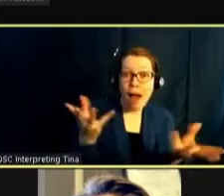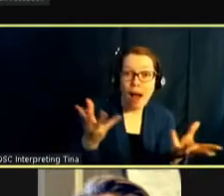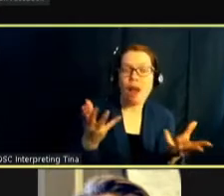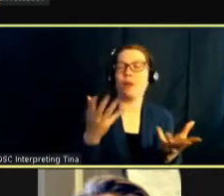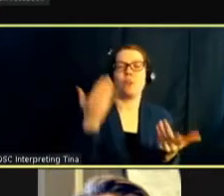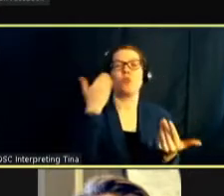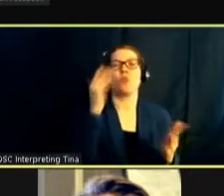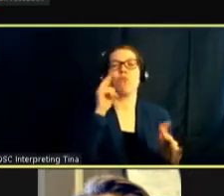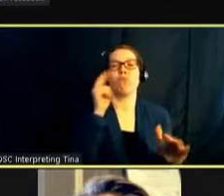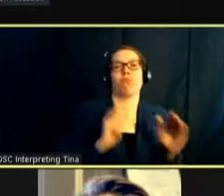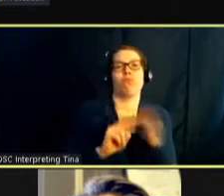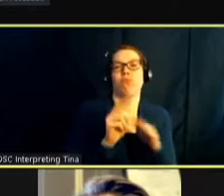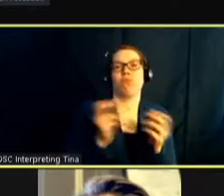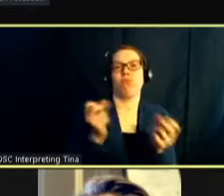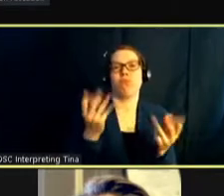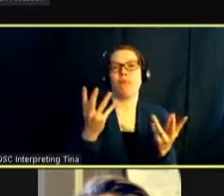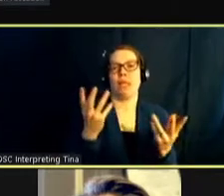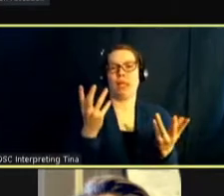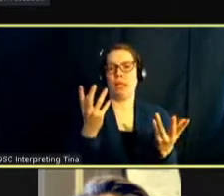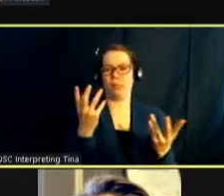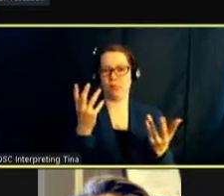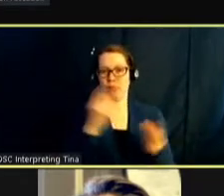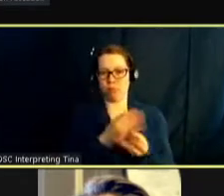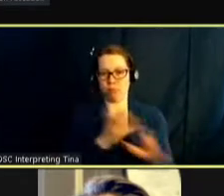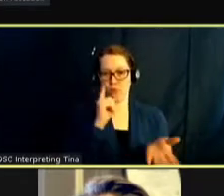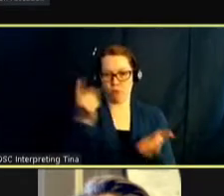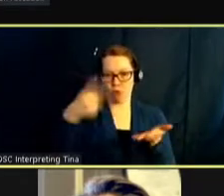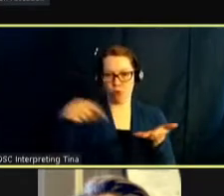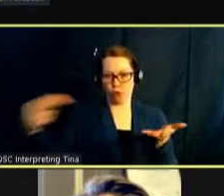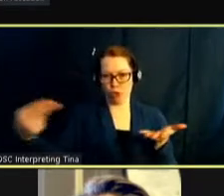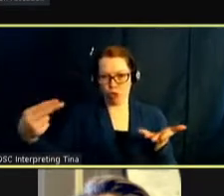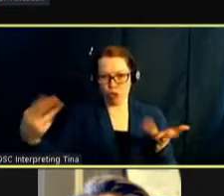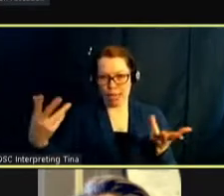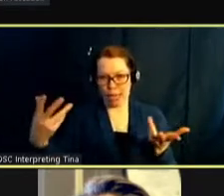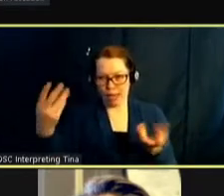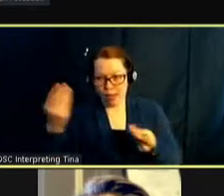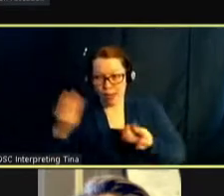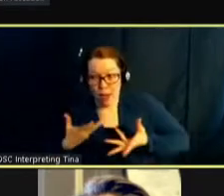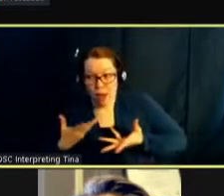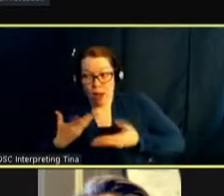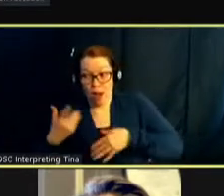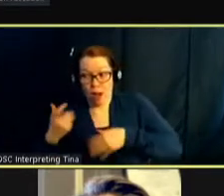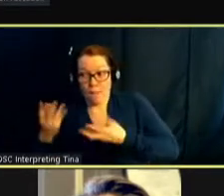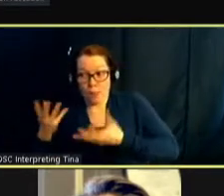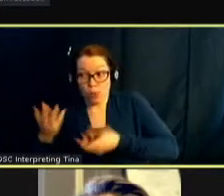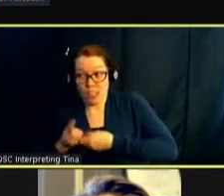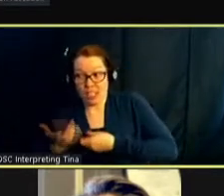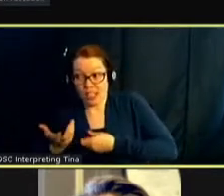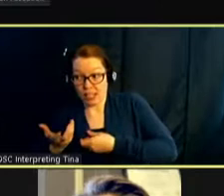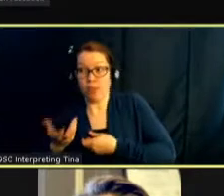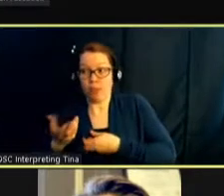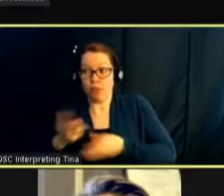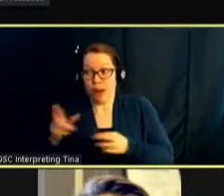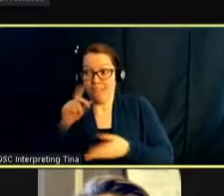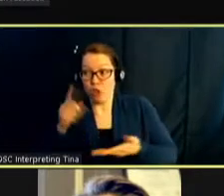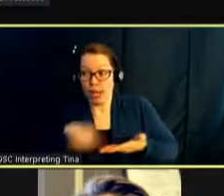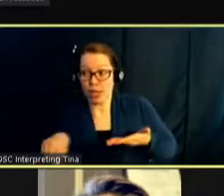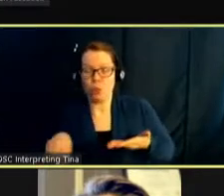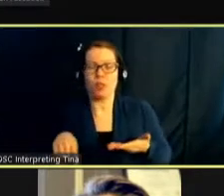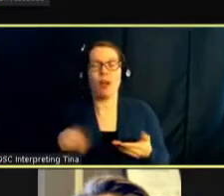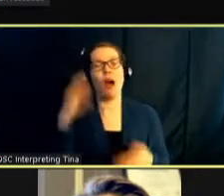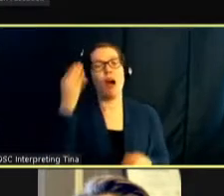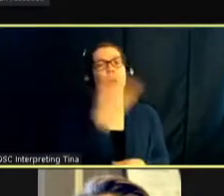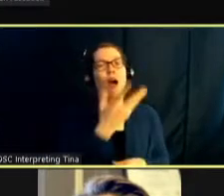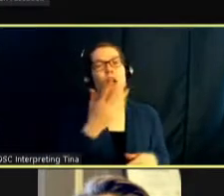for next week until Thursday. So our planning has to be ahead because we don't want to say, hey, by the way, we're going to have another 1,000 doses